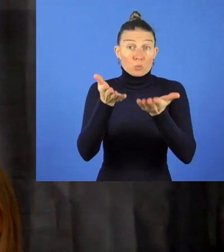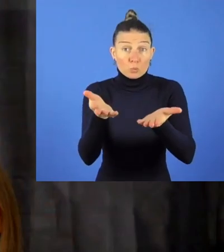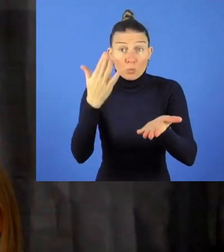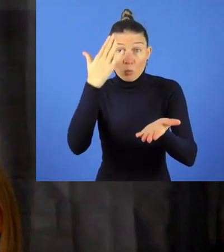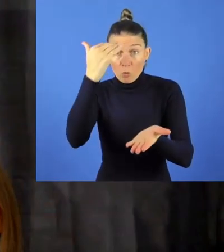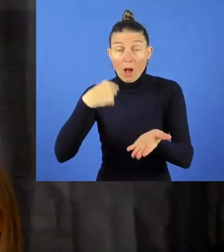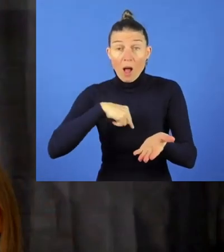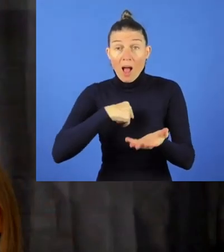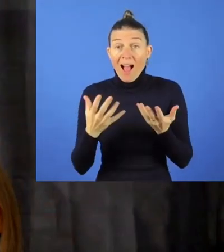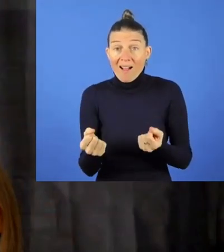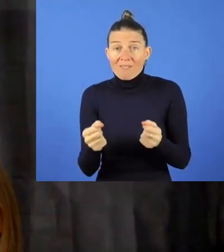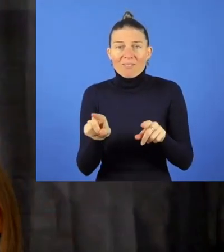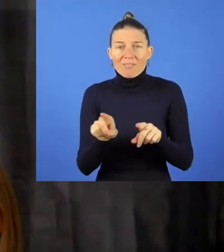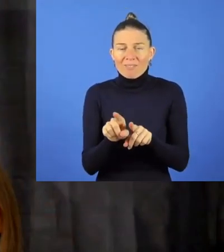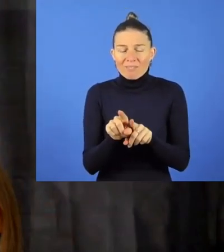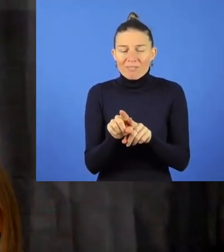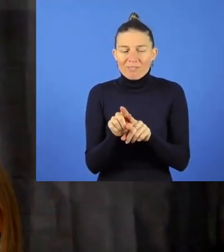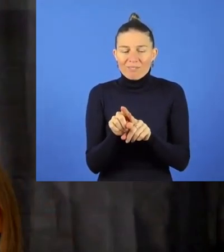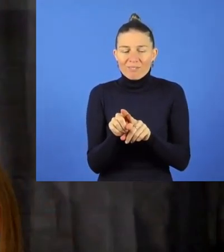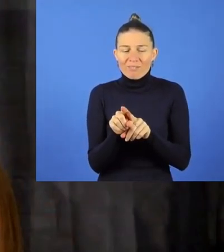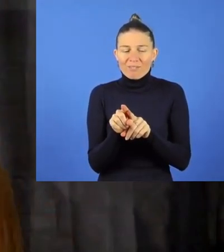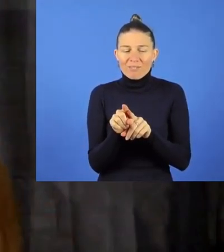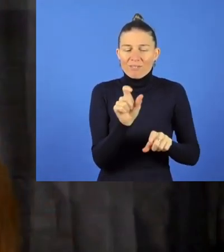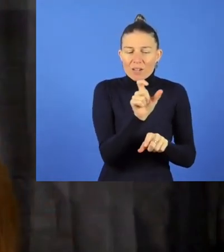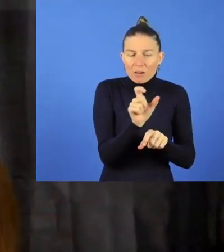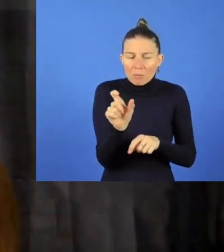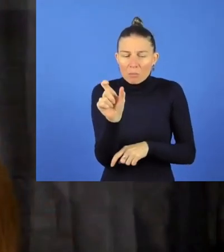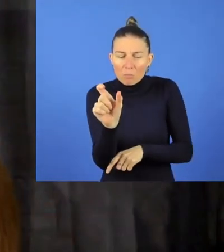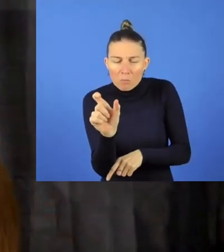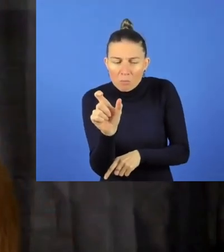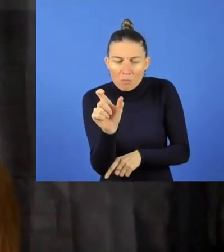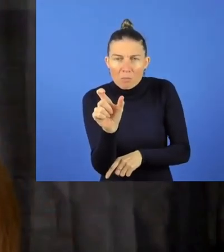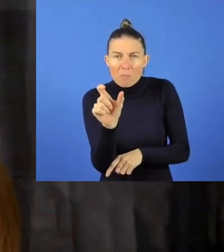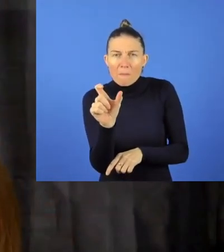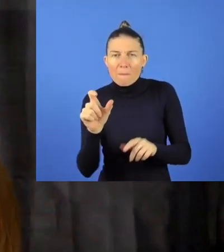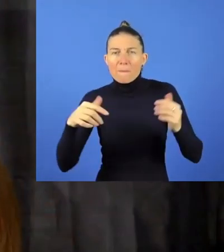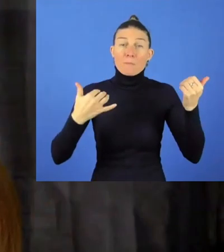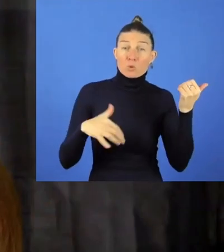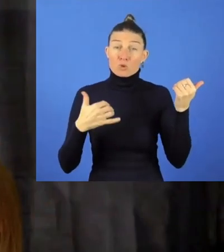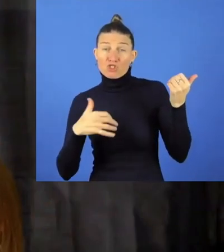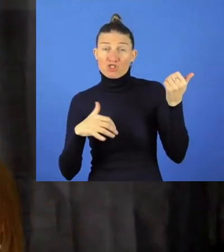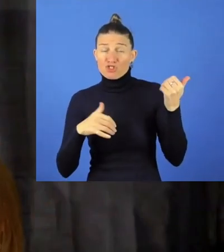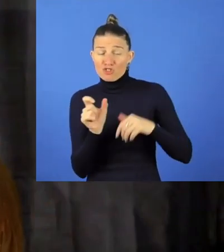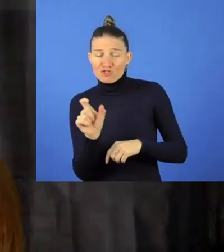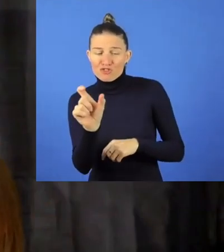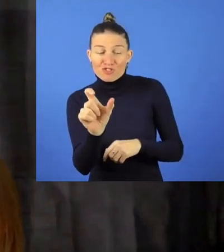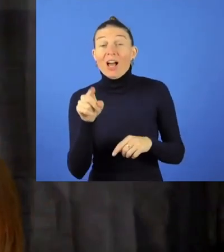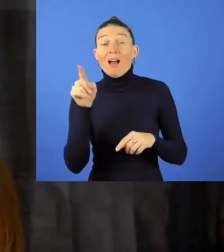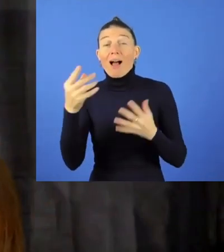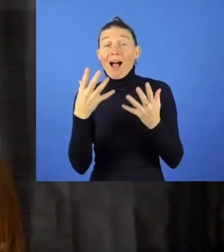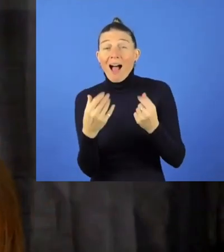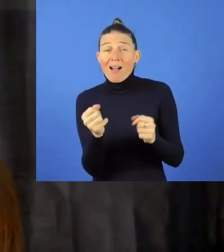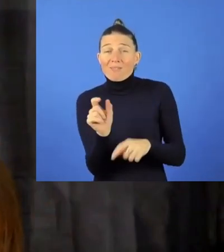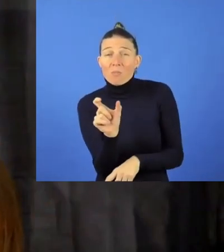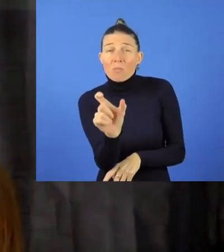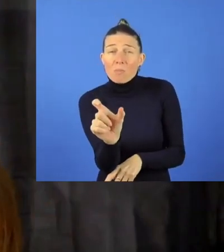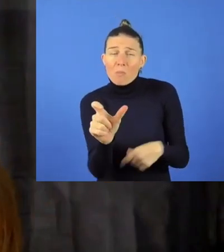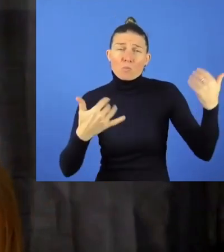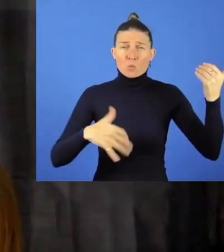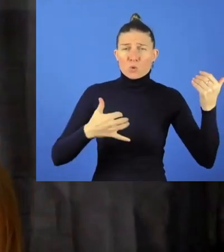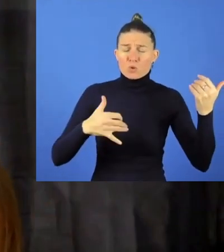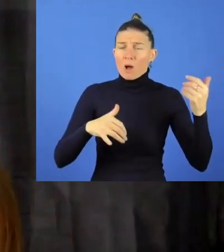segments like the one with the musicians and stuff like that. Because you usually get more visibility if you put in stuff like that. So, and if you have people